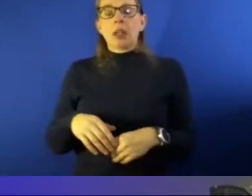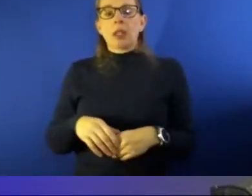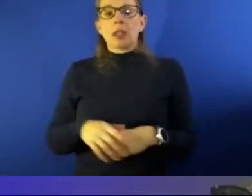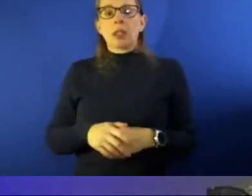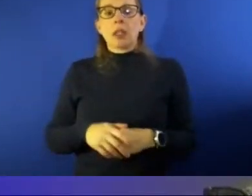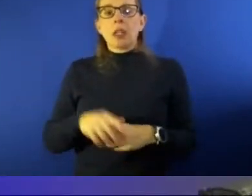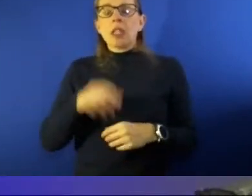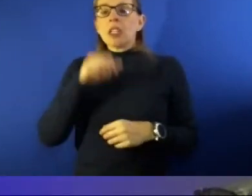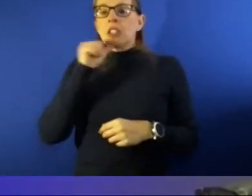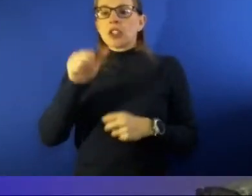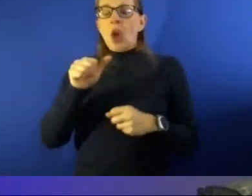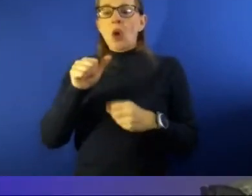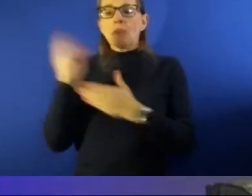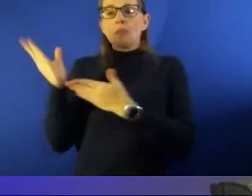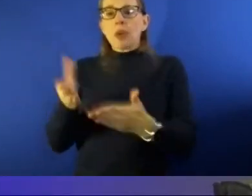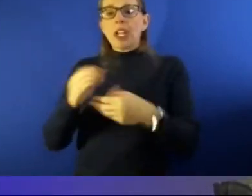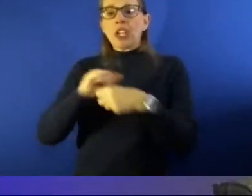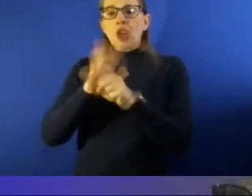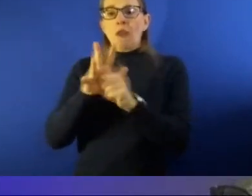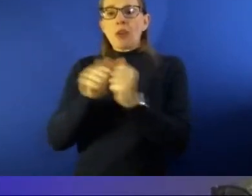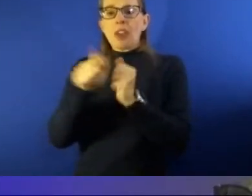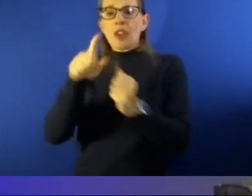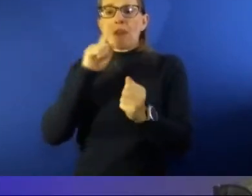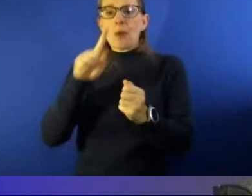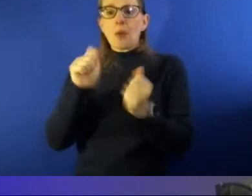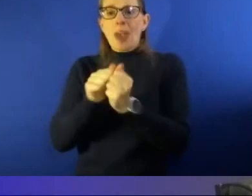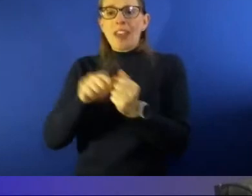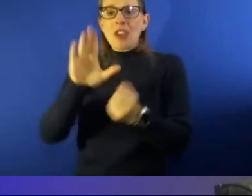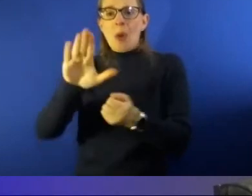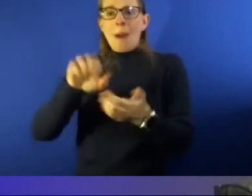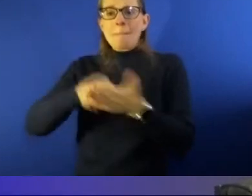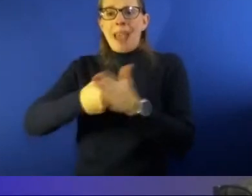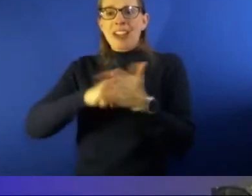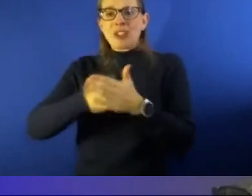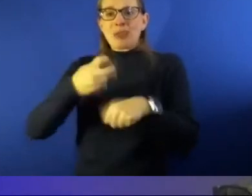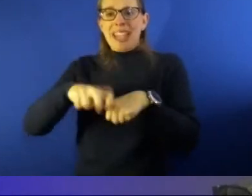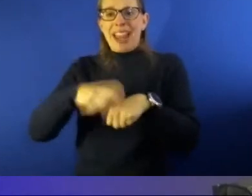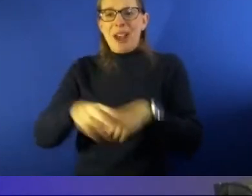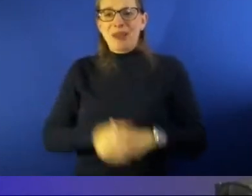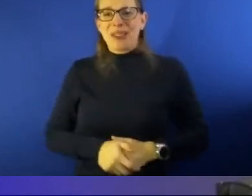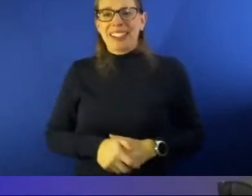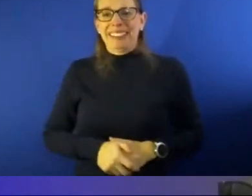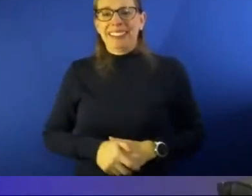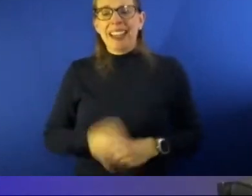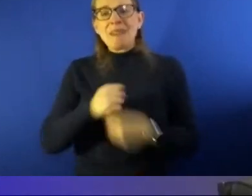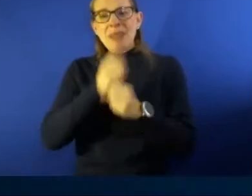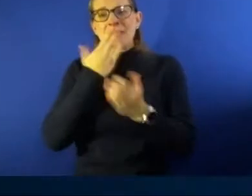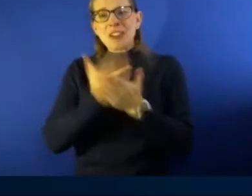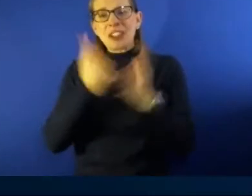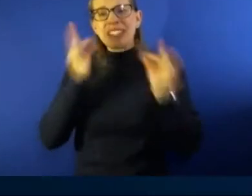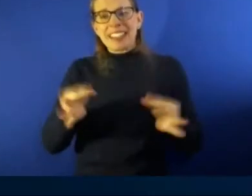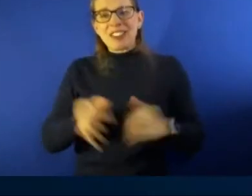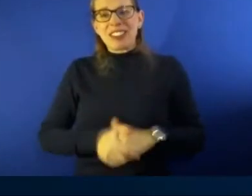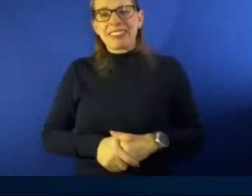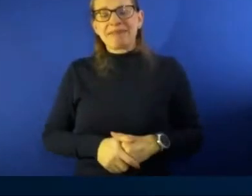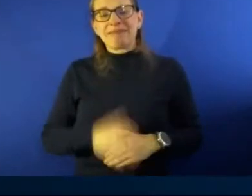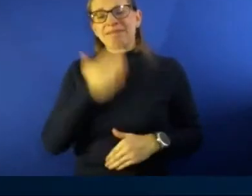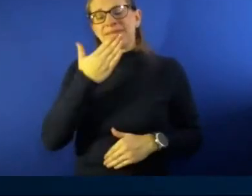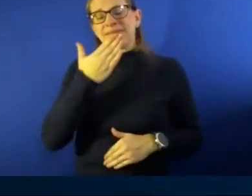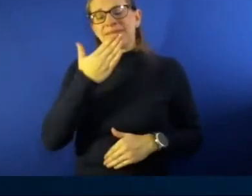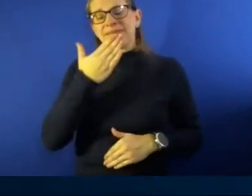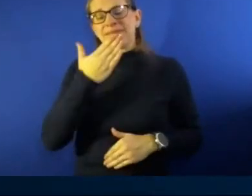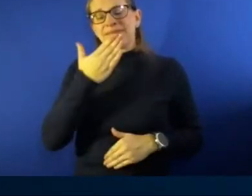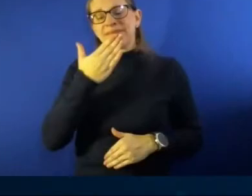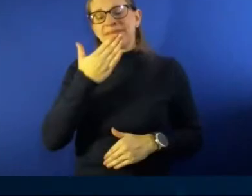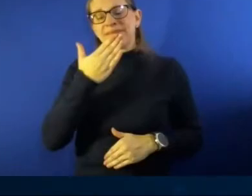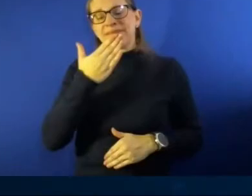go to Thanksgiving this year, please. Well said, yes. Make good decisions. Make good decisions. Thank you so much. Dr. Hawkinson, final thoughts